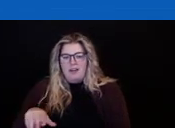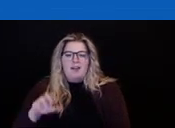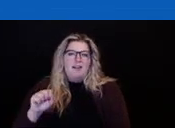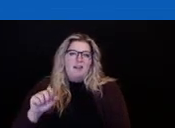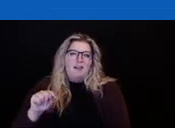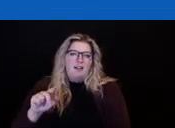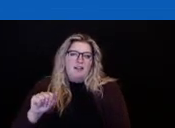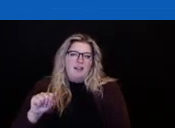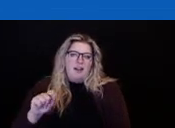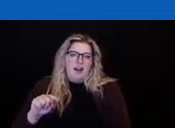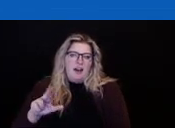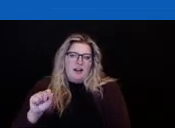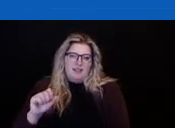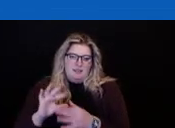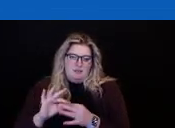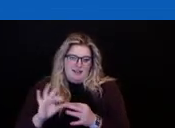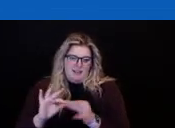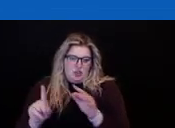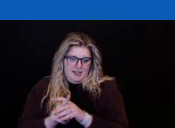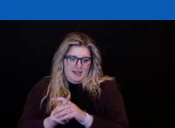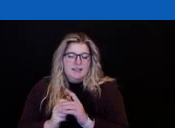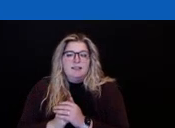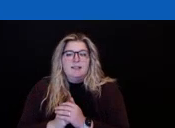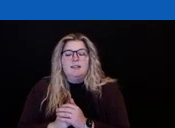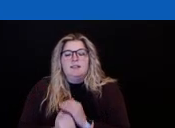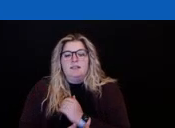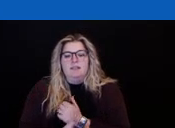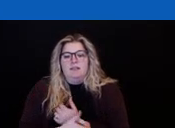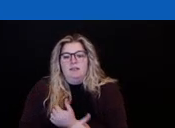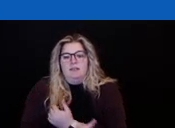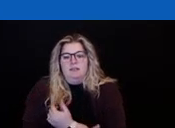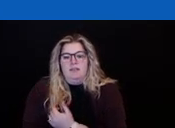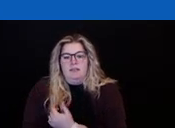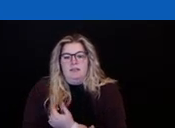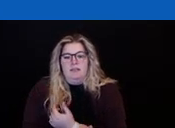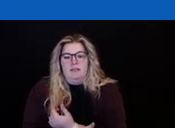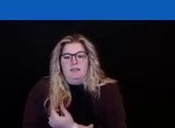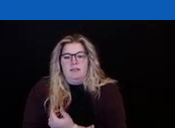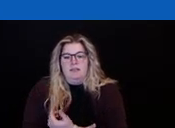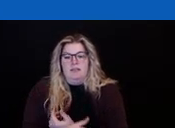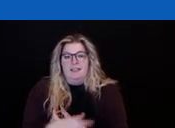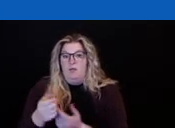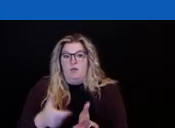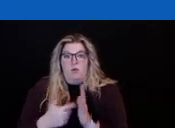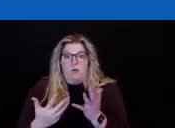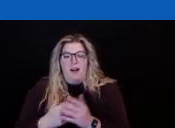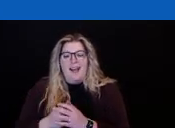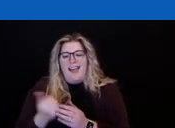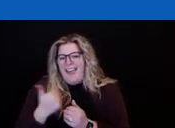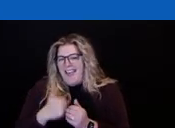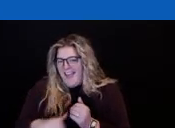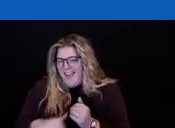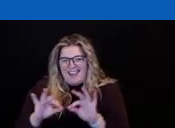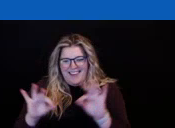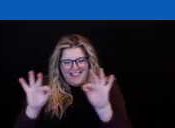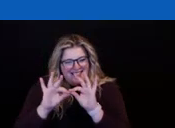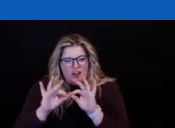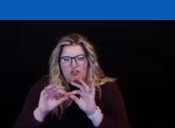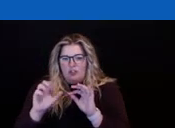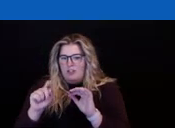messages. What this criterion requires is that any essential status messages that